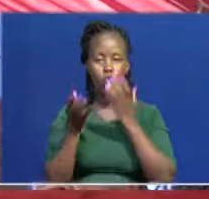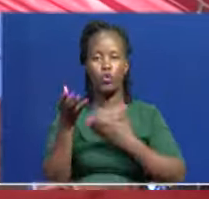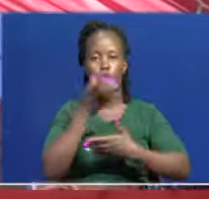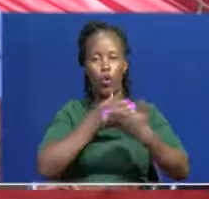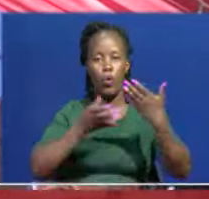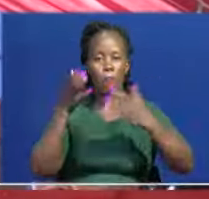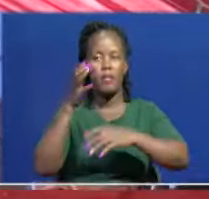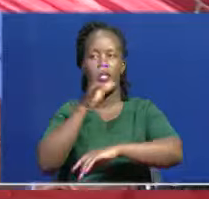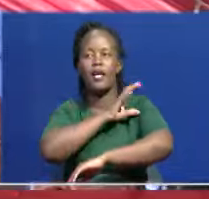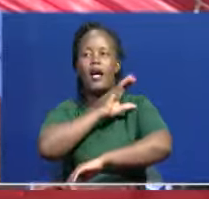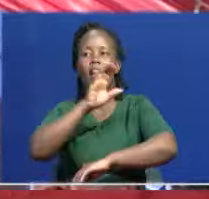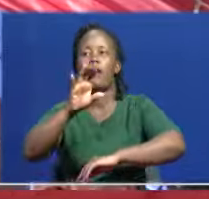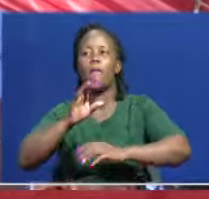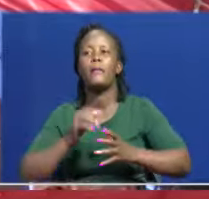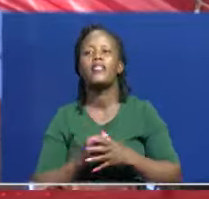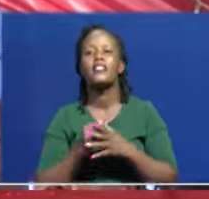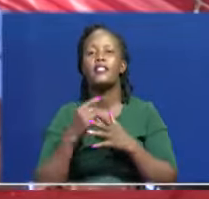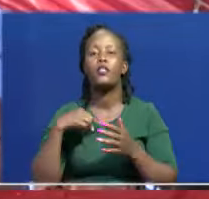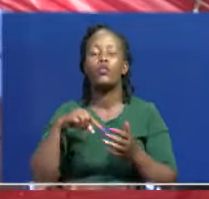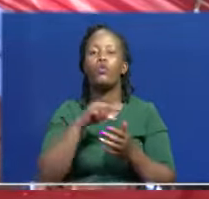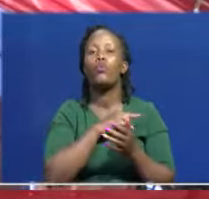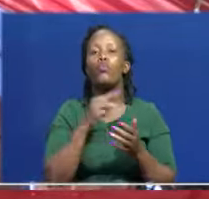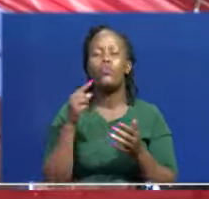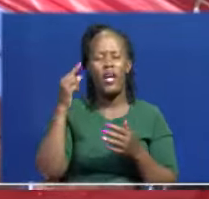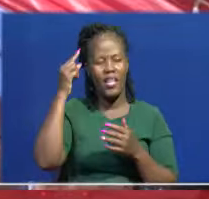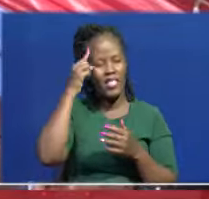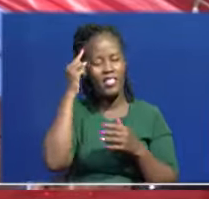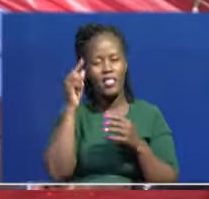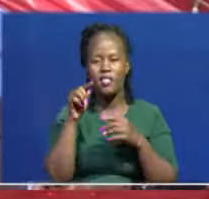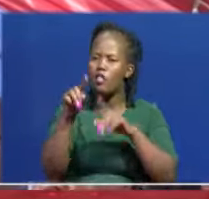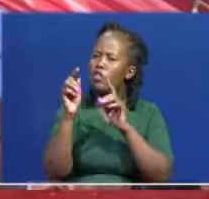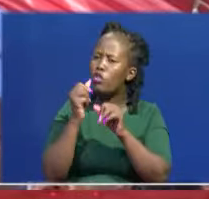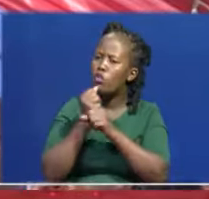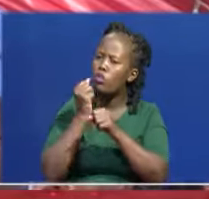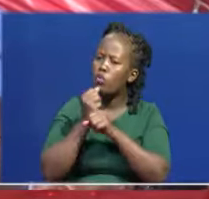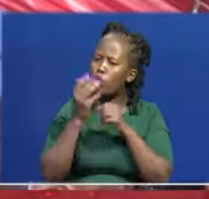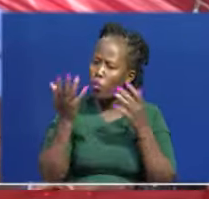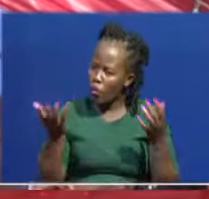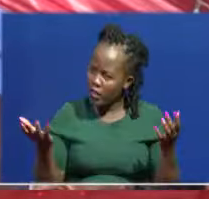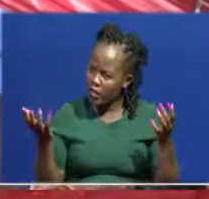empowerment. Here we are looking for what you can do.